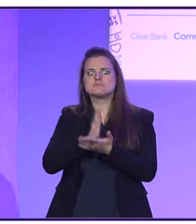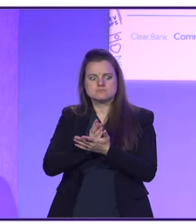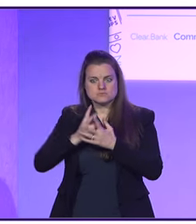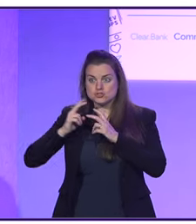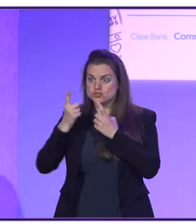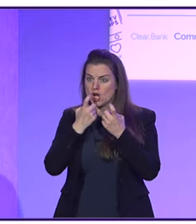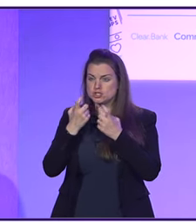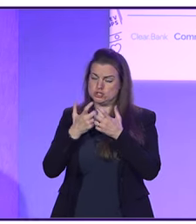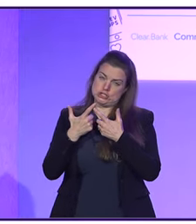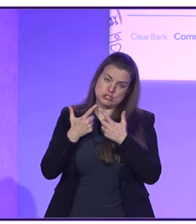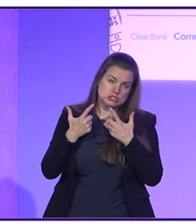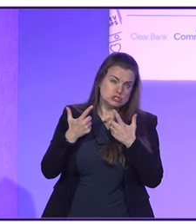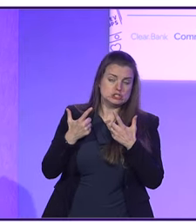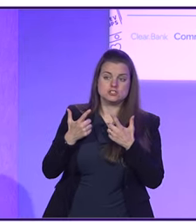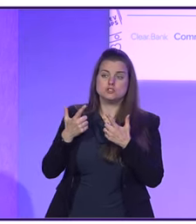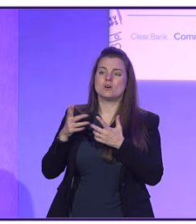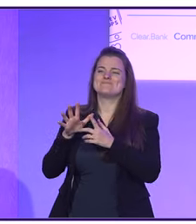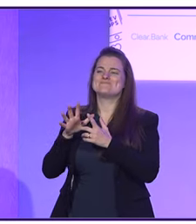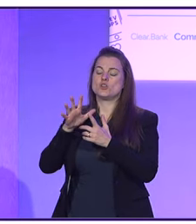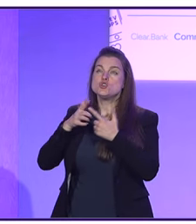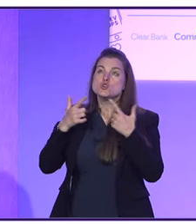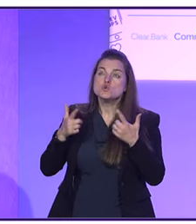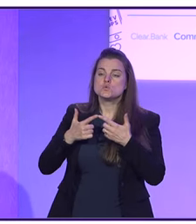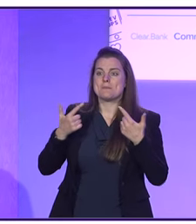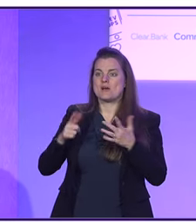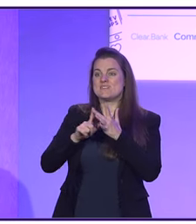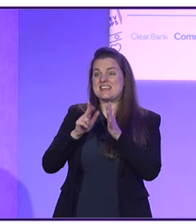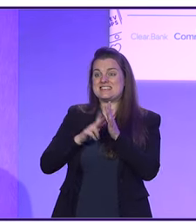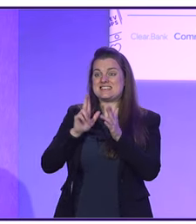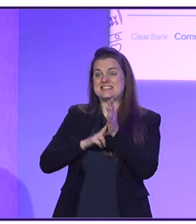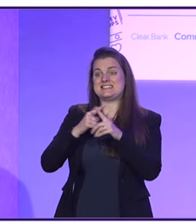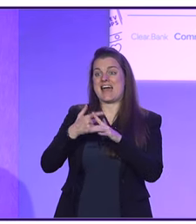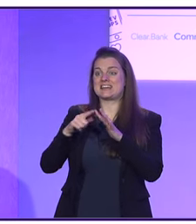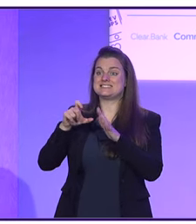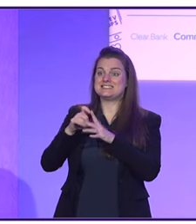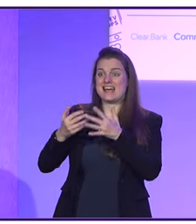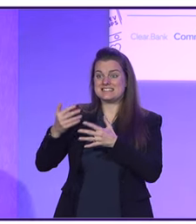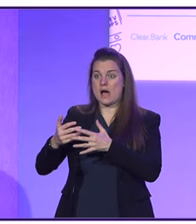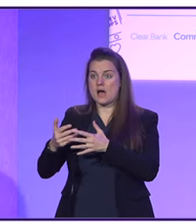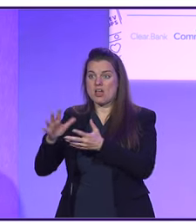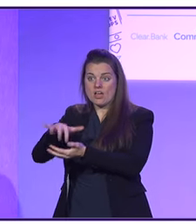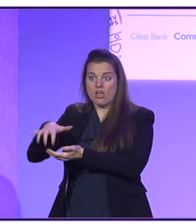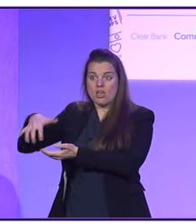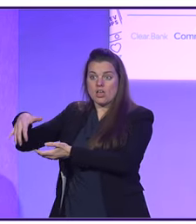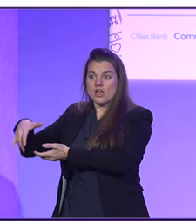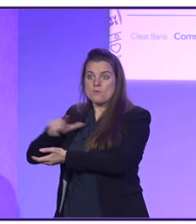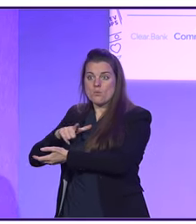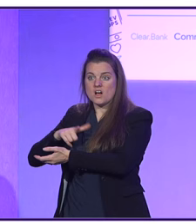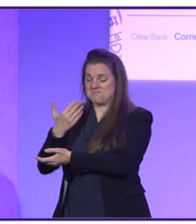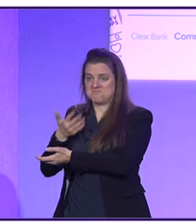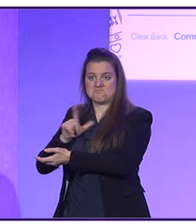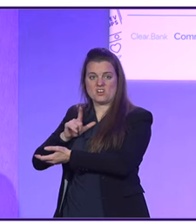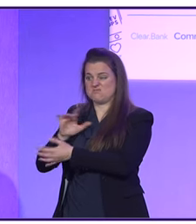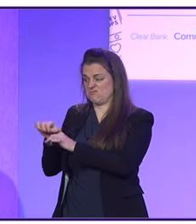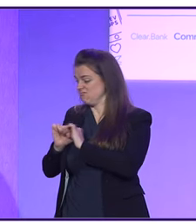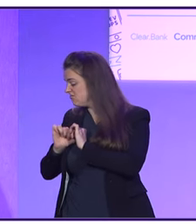data, and I have no idea why, because they never, ever look at it. Sometimes it drives dashboards, sometimes it drives metrics, sometimes it's useful for